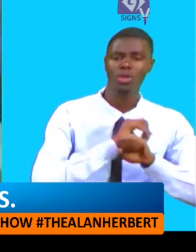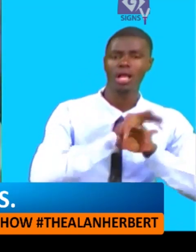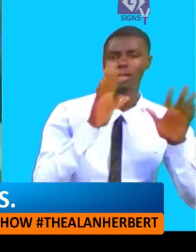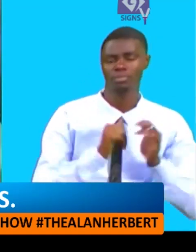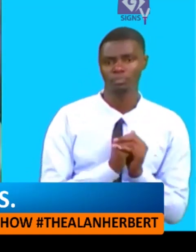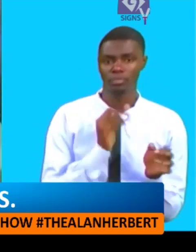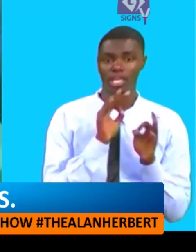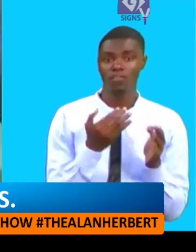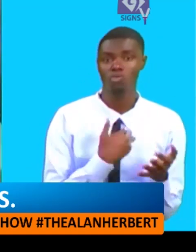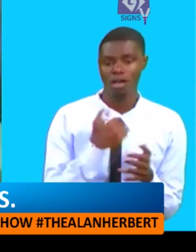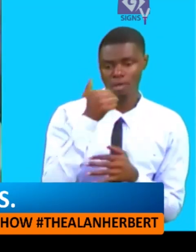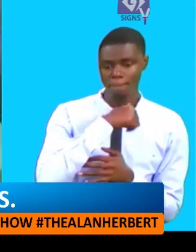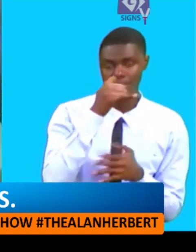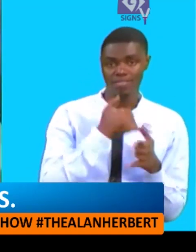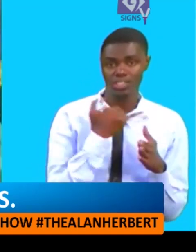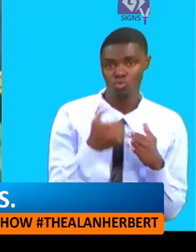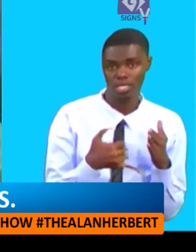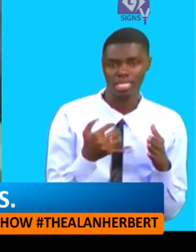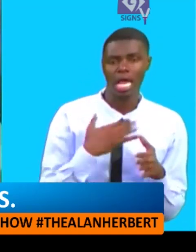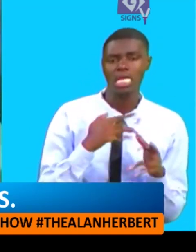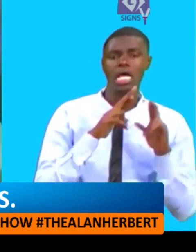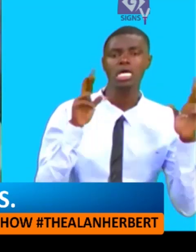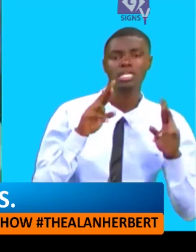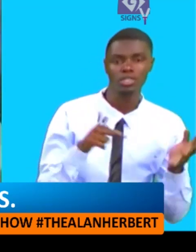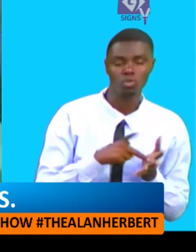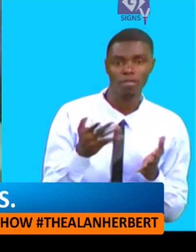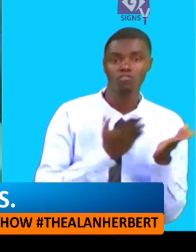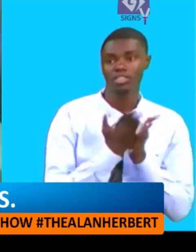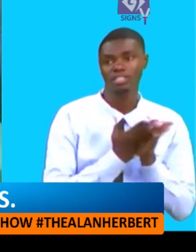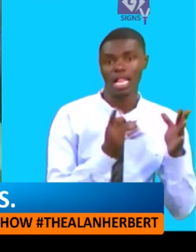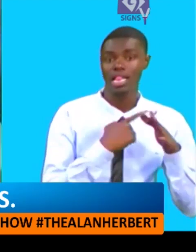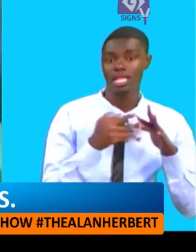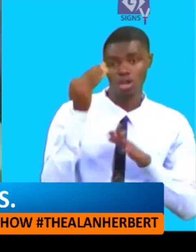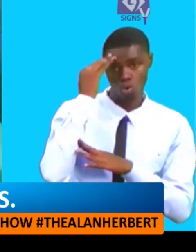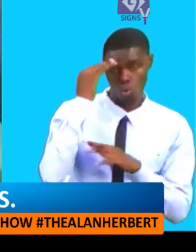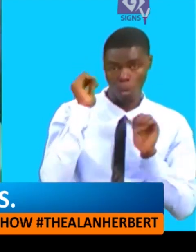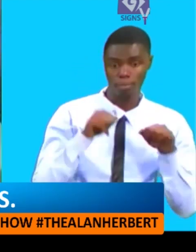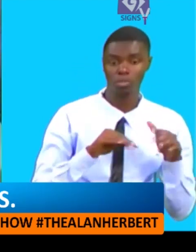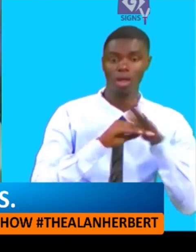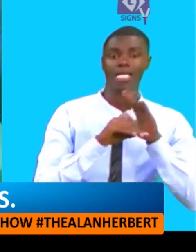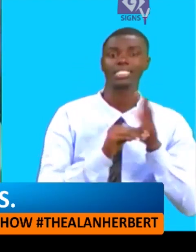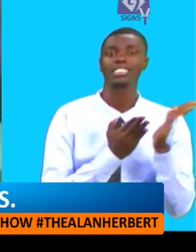And if you have a private insurance or you're willing to pay for services, then you also know where you can